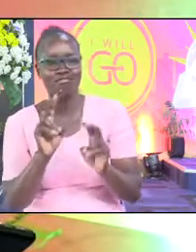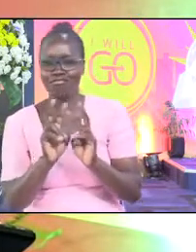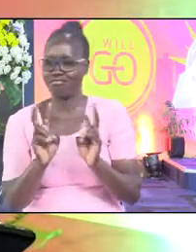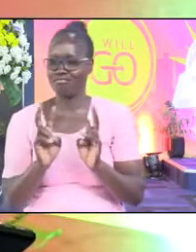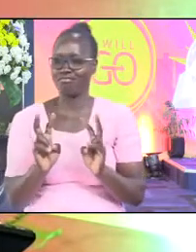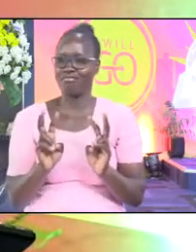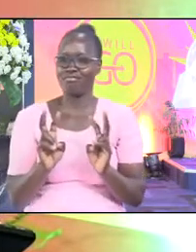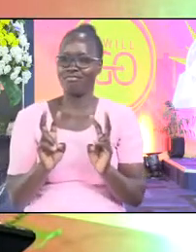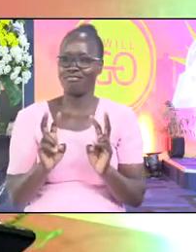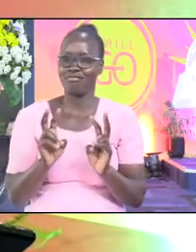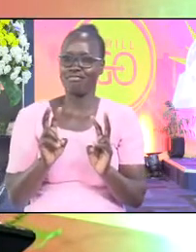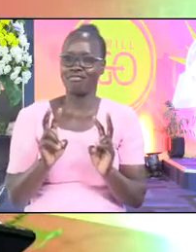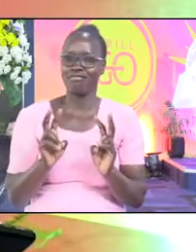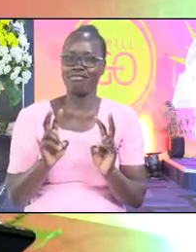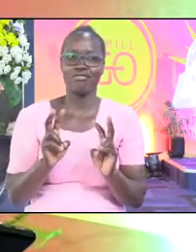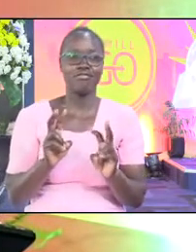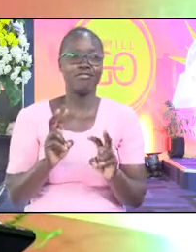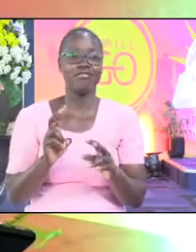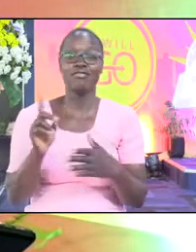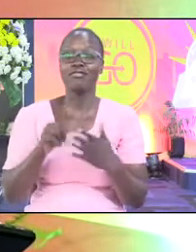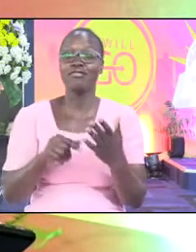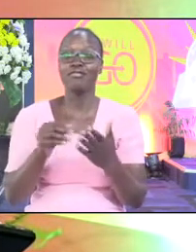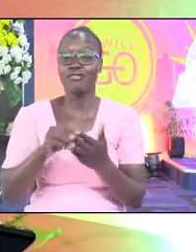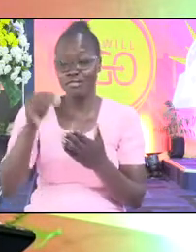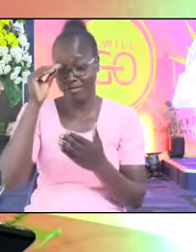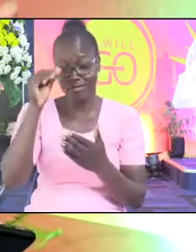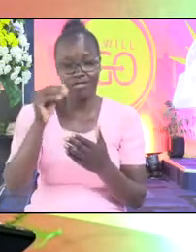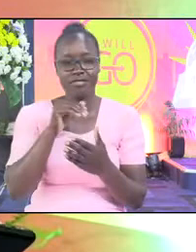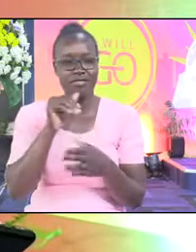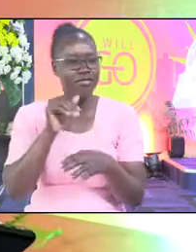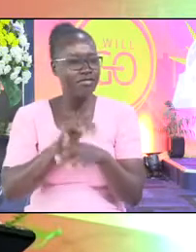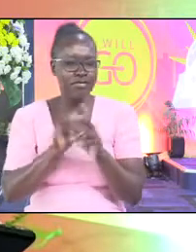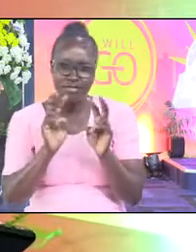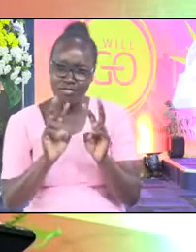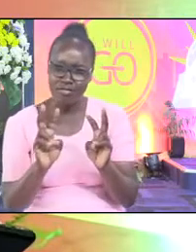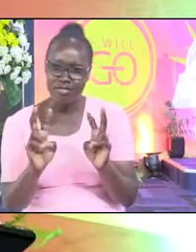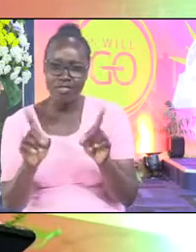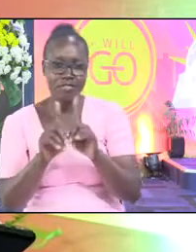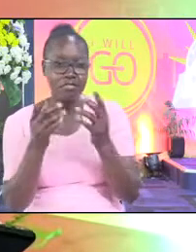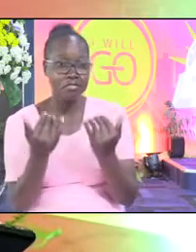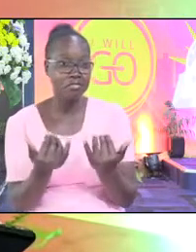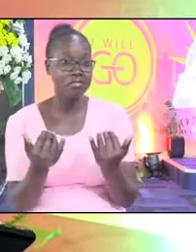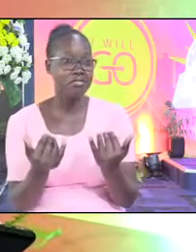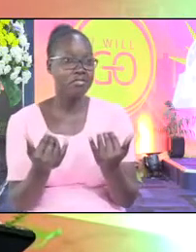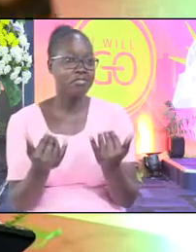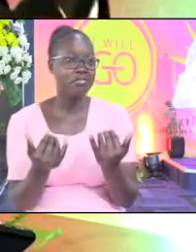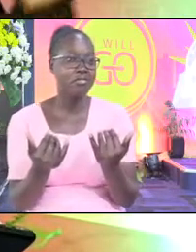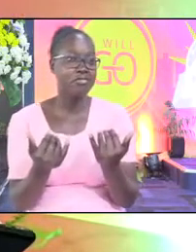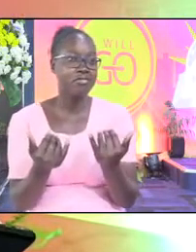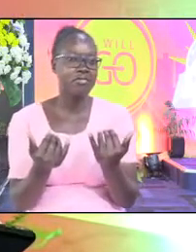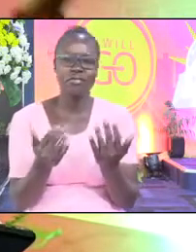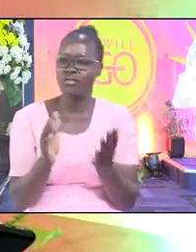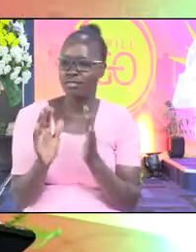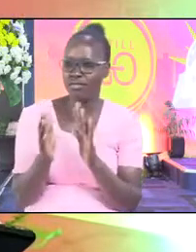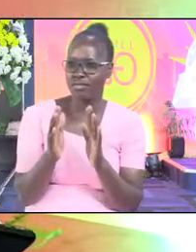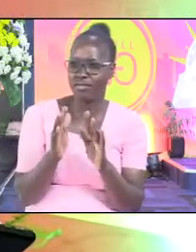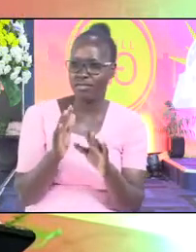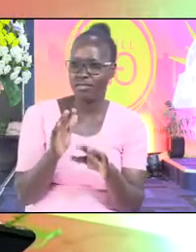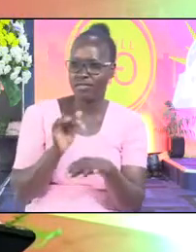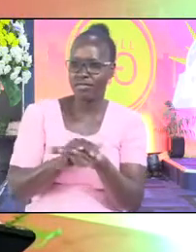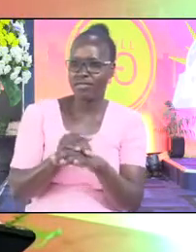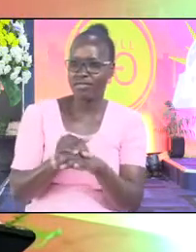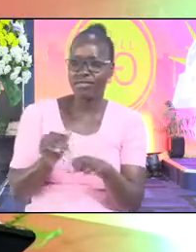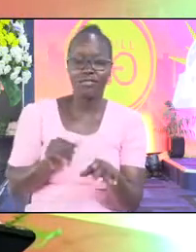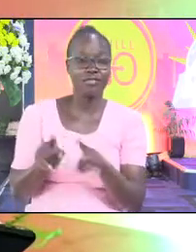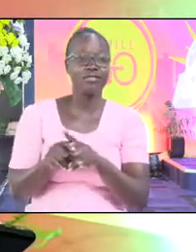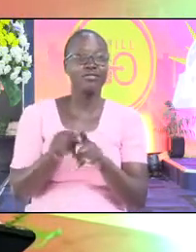Amen, amen. But when I arrived, that they wasn't looking as good as I'm looking now. I want to thank my good sister and